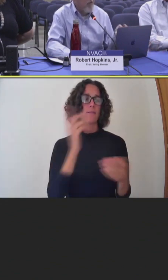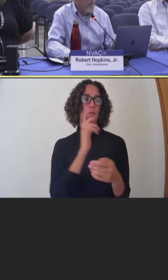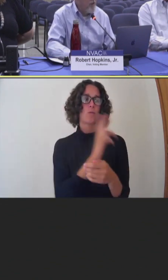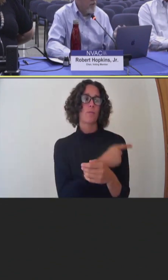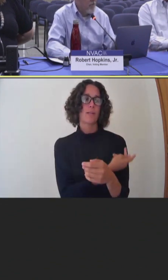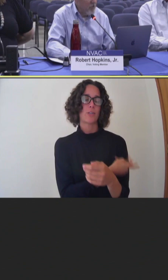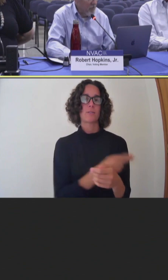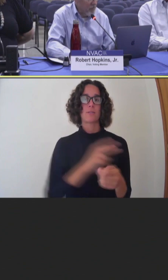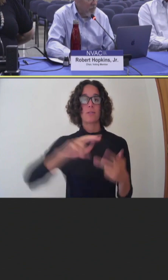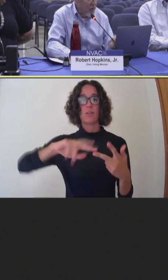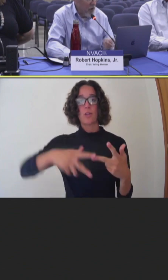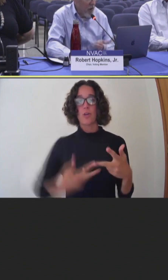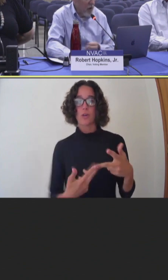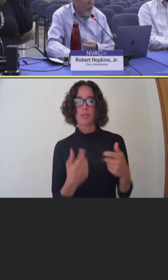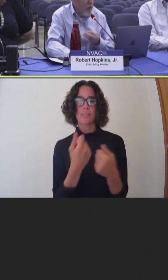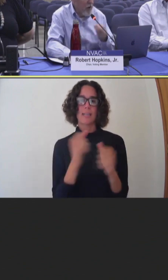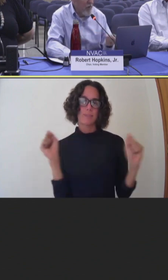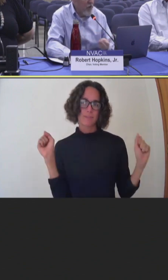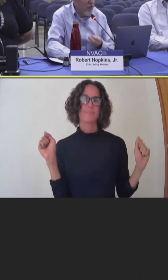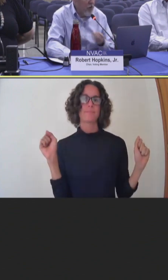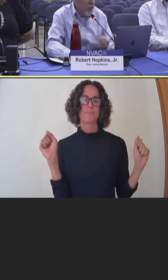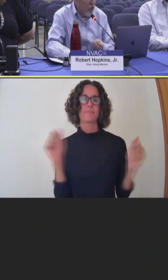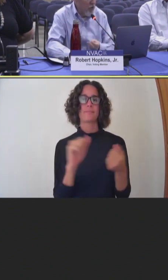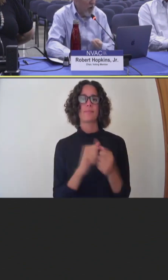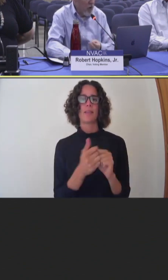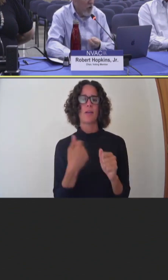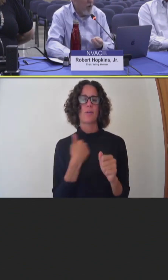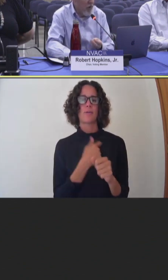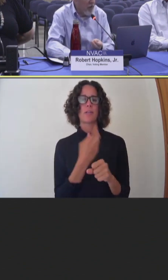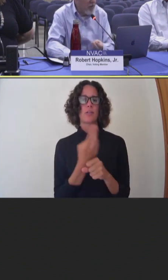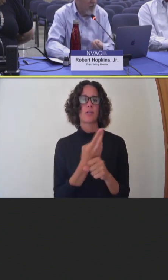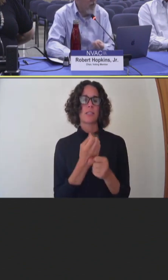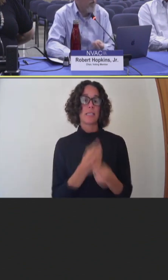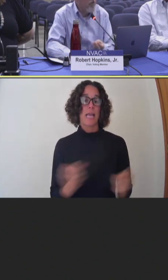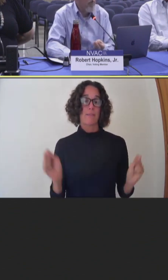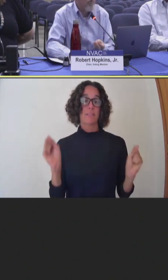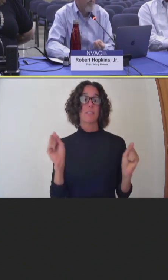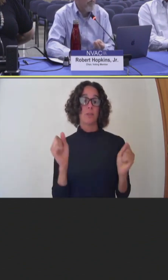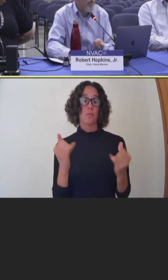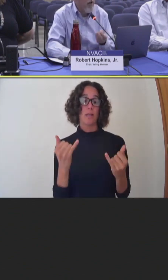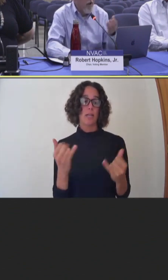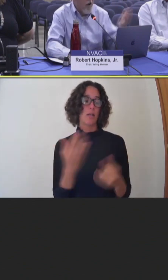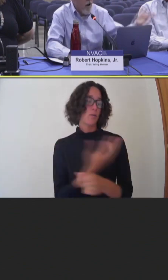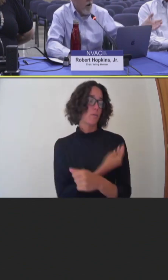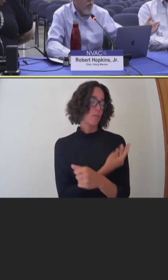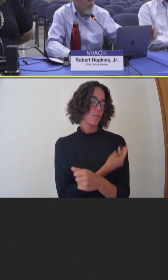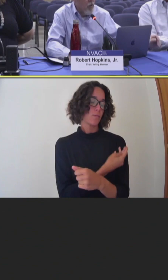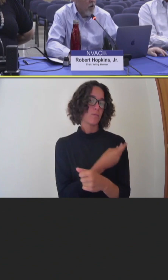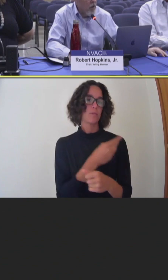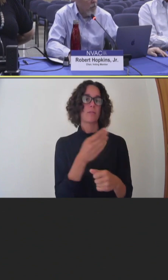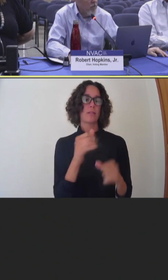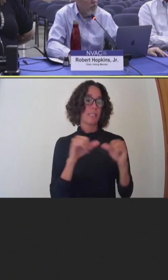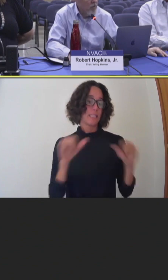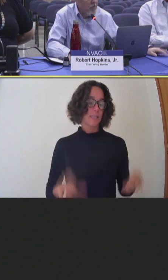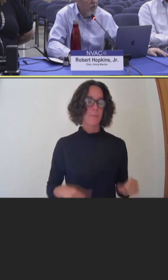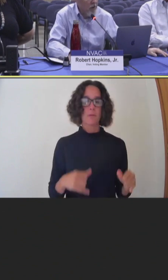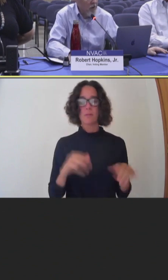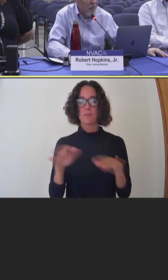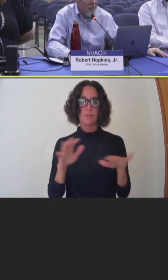safety piece. How can we leverage and improve our current vaccine safety systems? Our